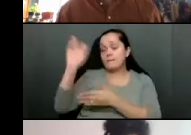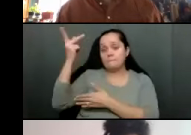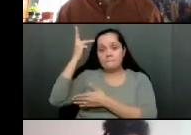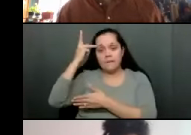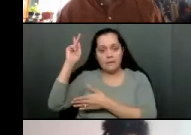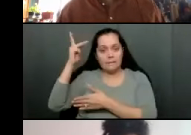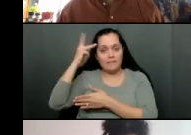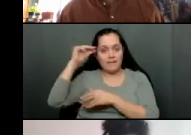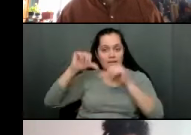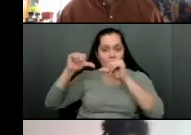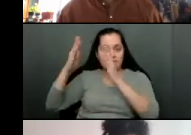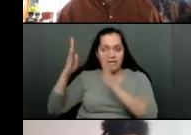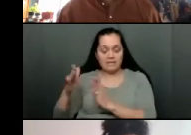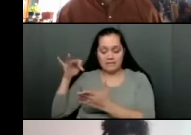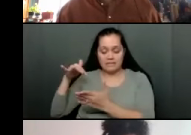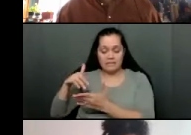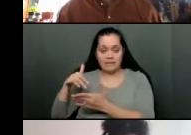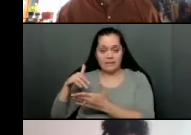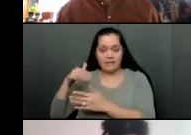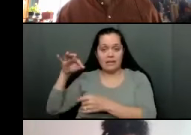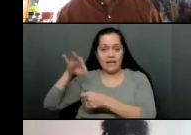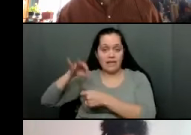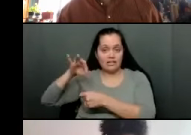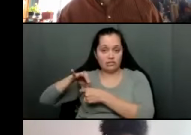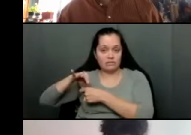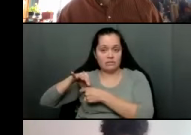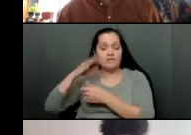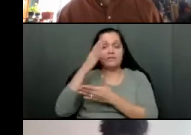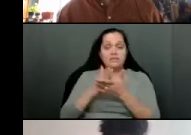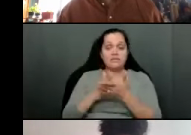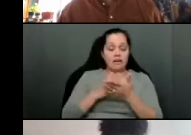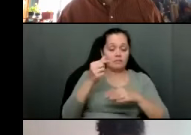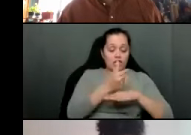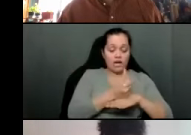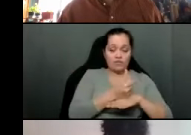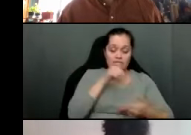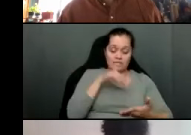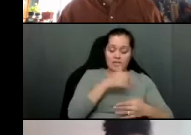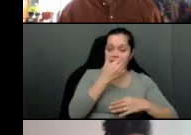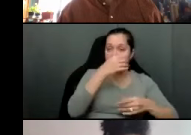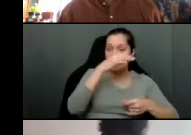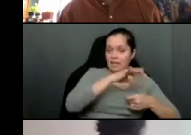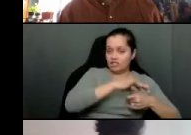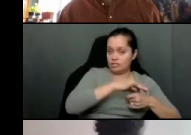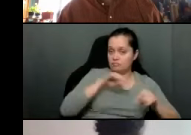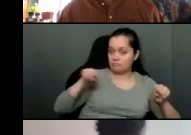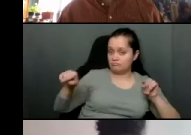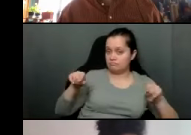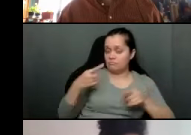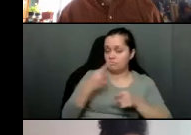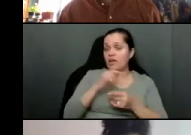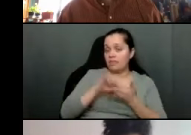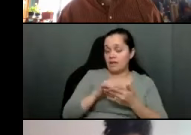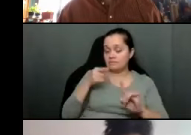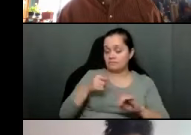Some political scientists study elections. Some geographers study elections. That can be a point